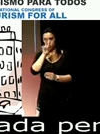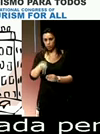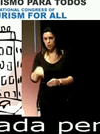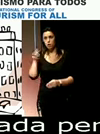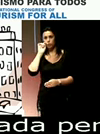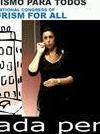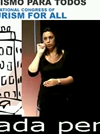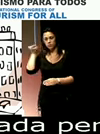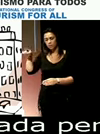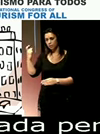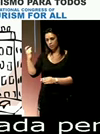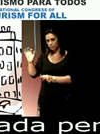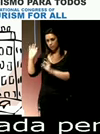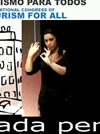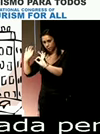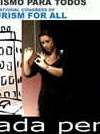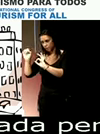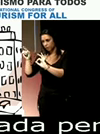in only one way.